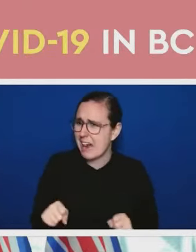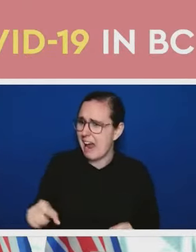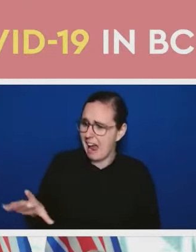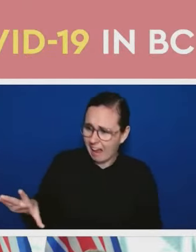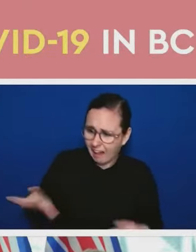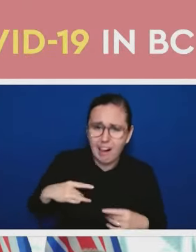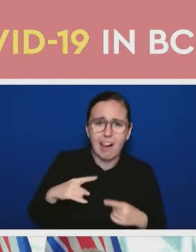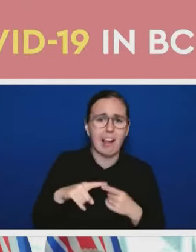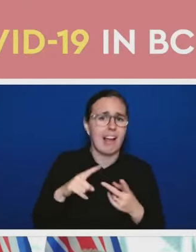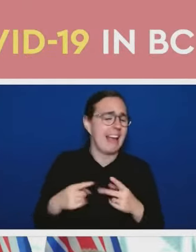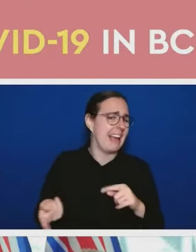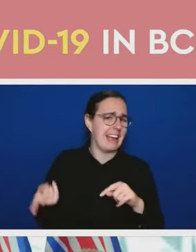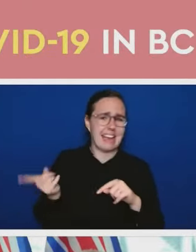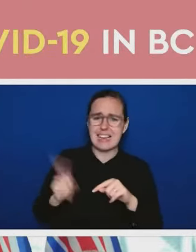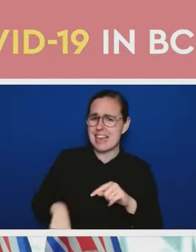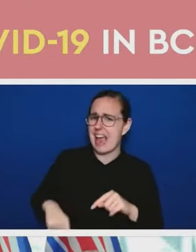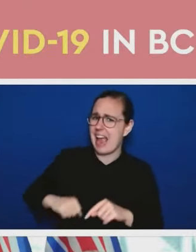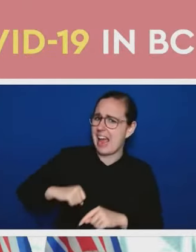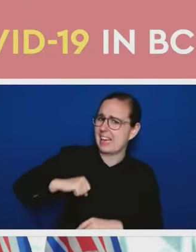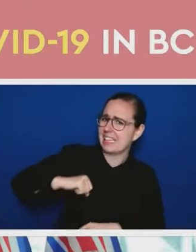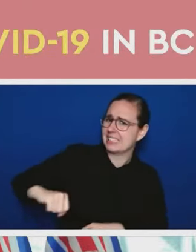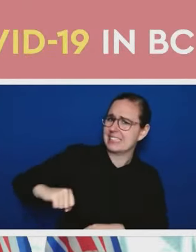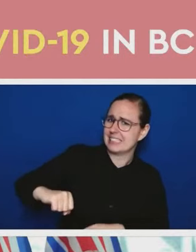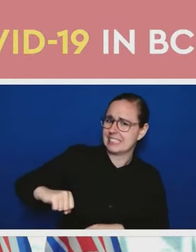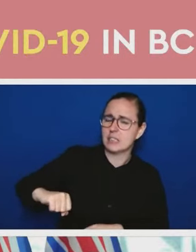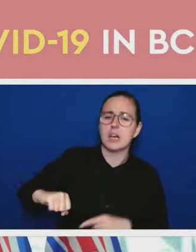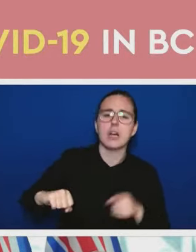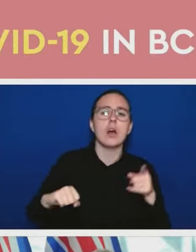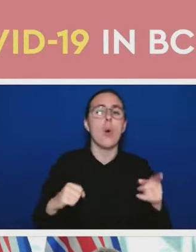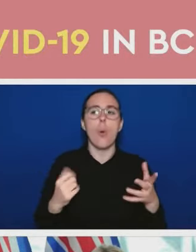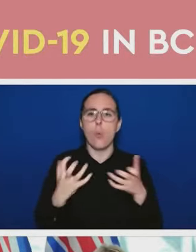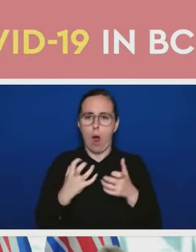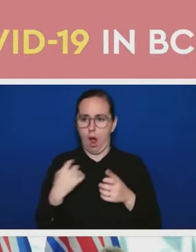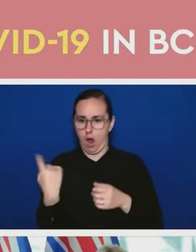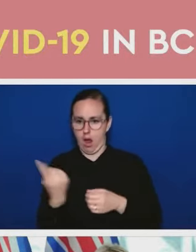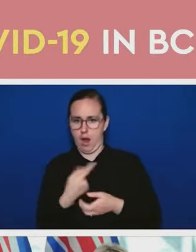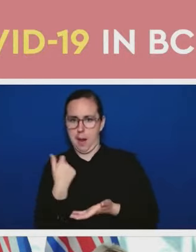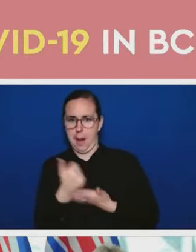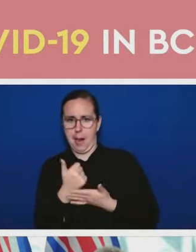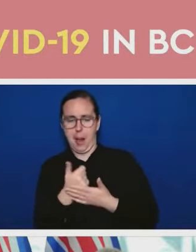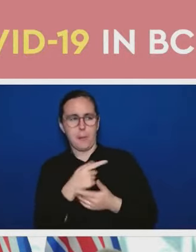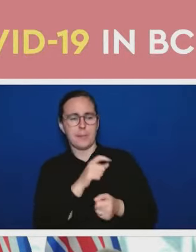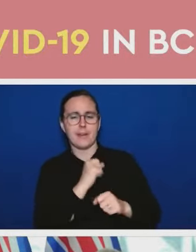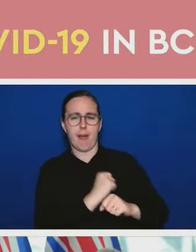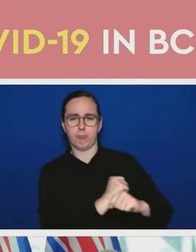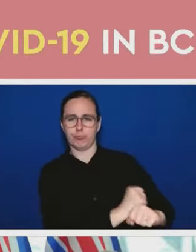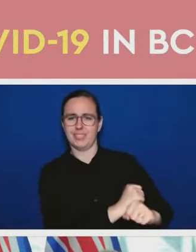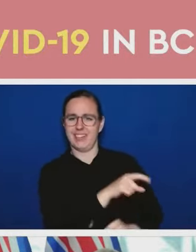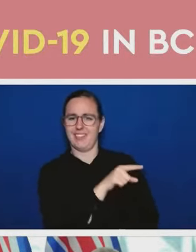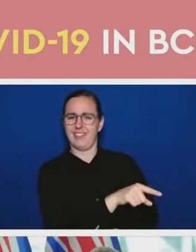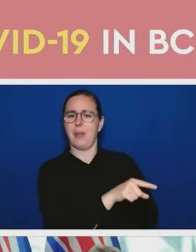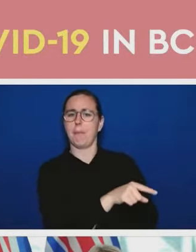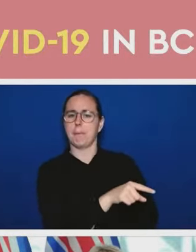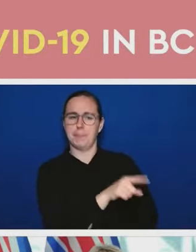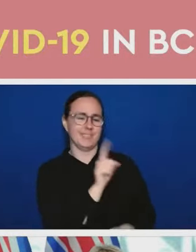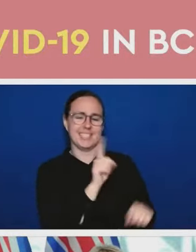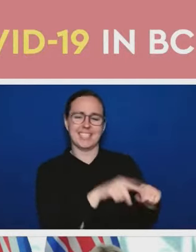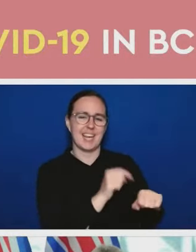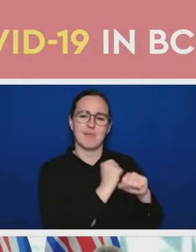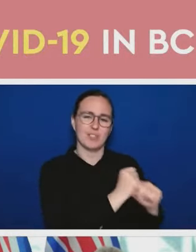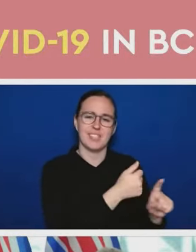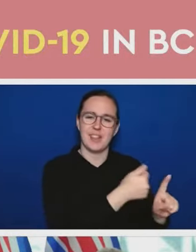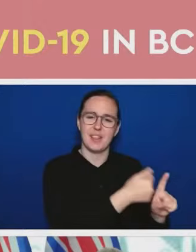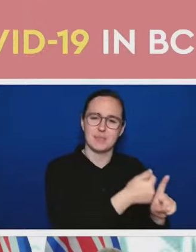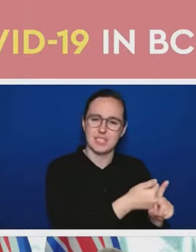can access the most effective layers of prevention. And we know from these data, it's very clear, the most